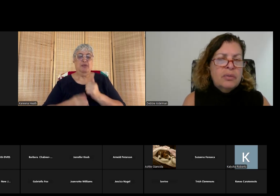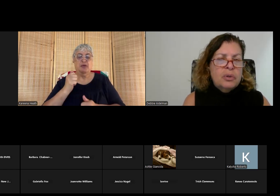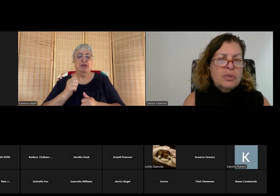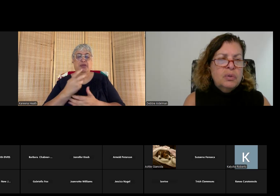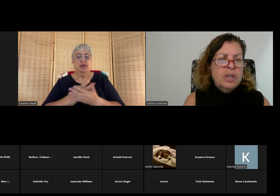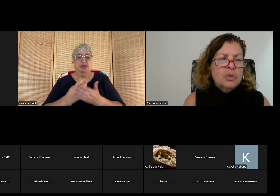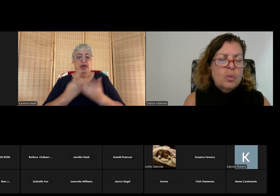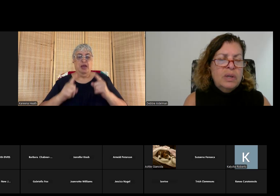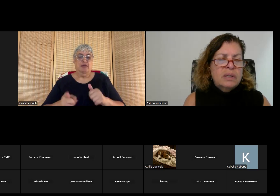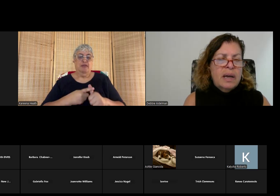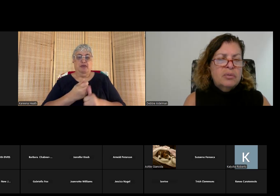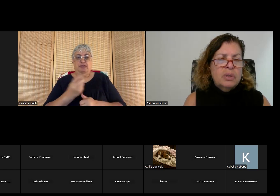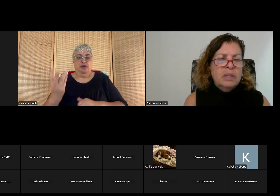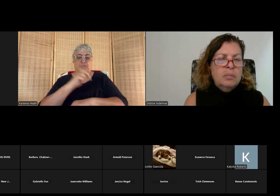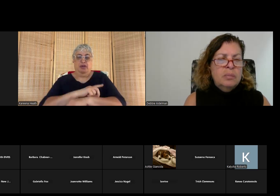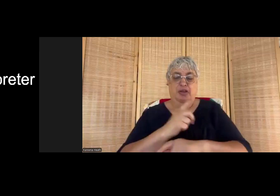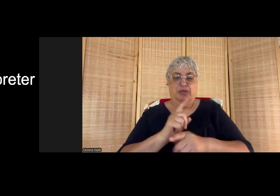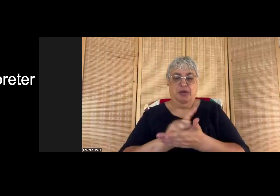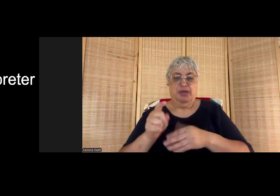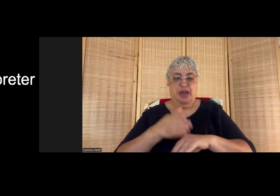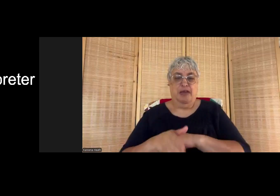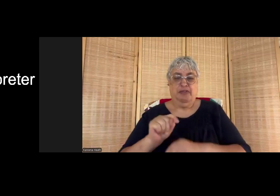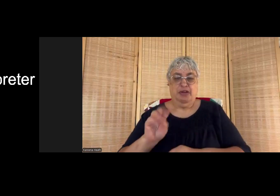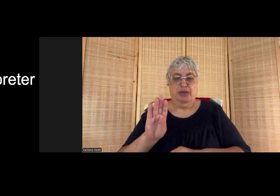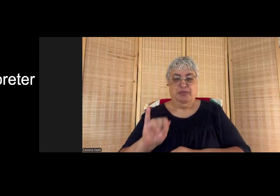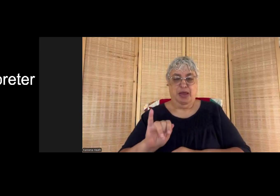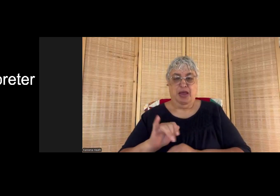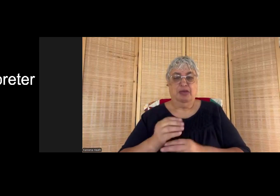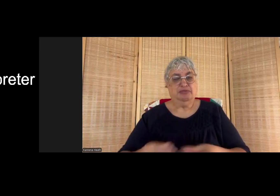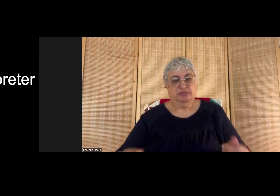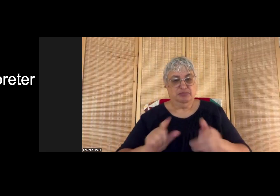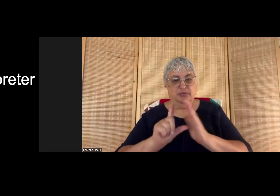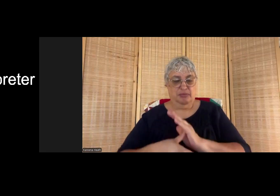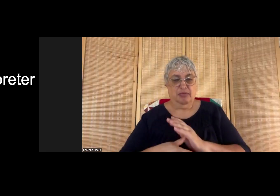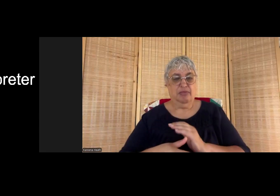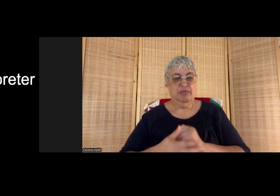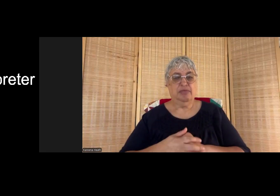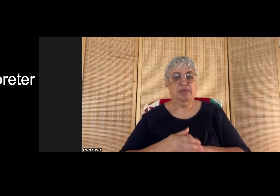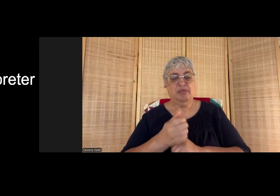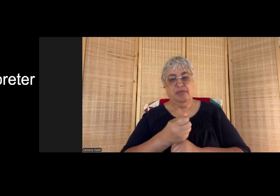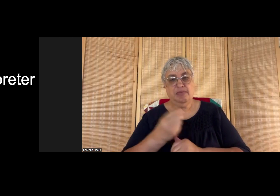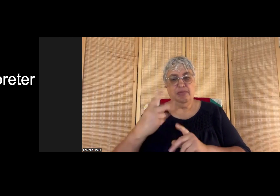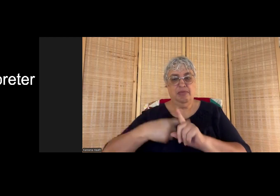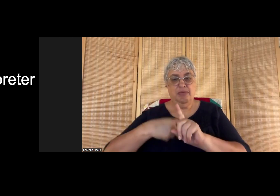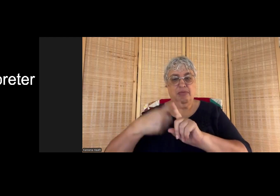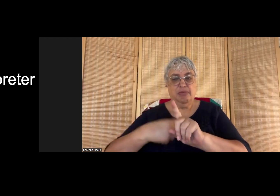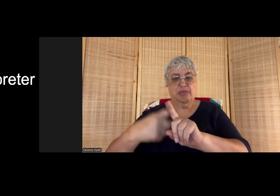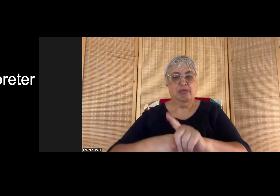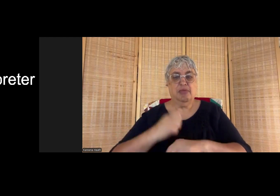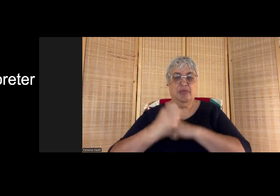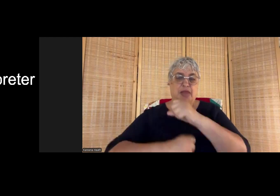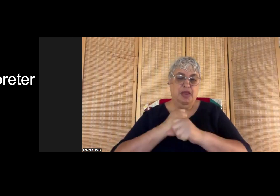happen in the first few days or weeks after a TBI. Some may occur months or even years after